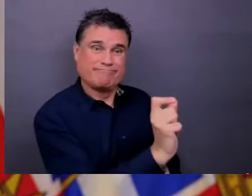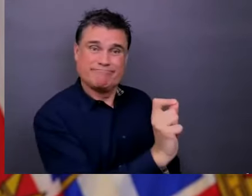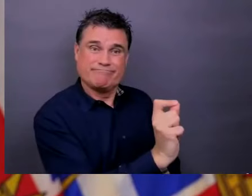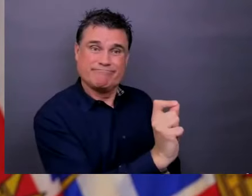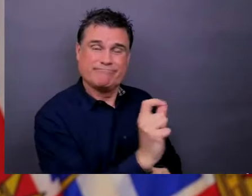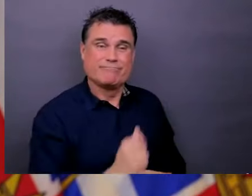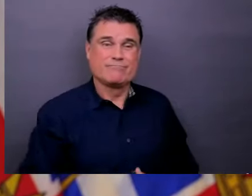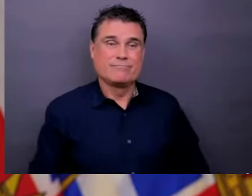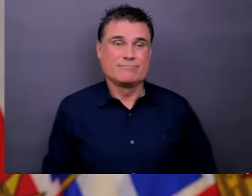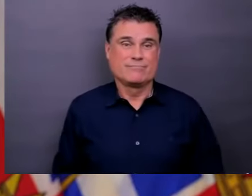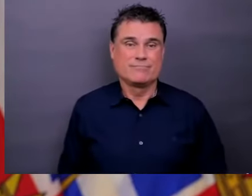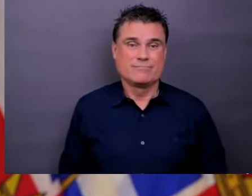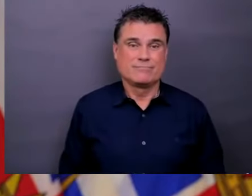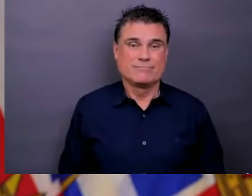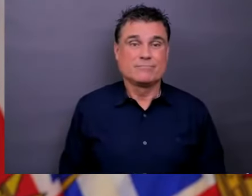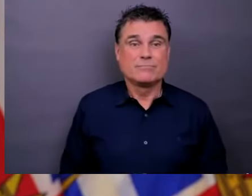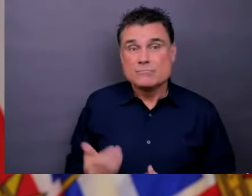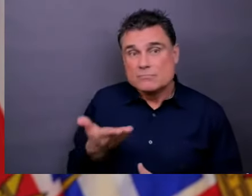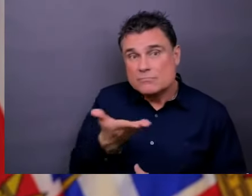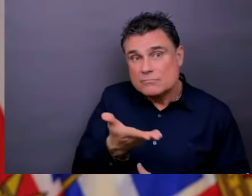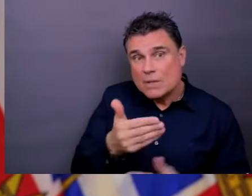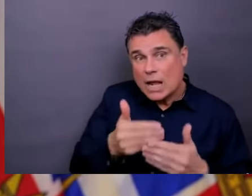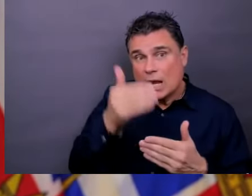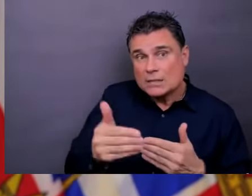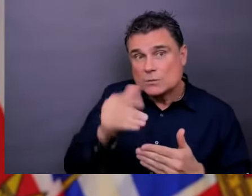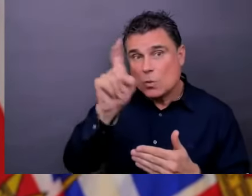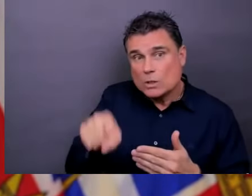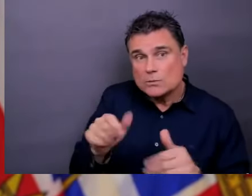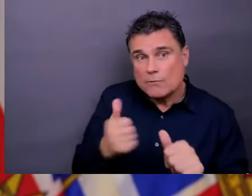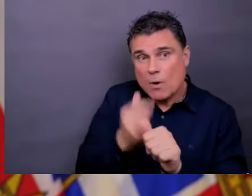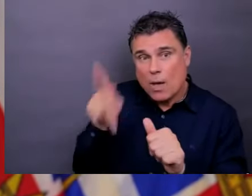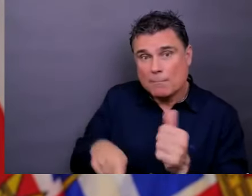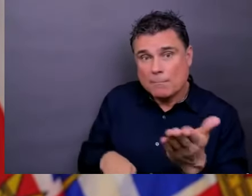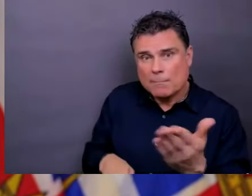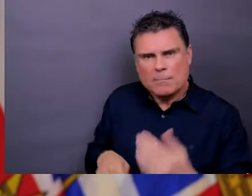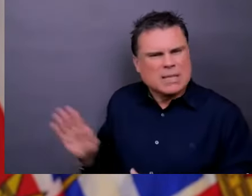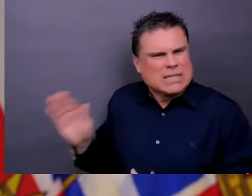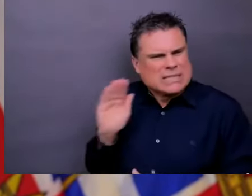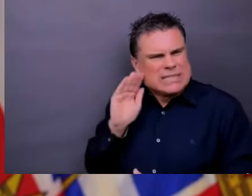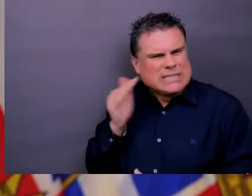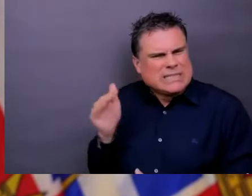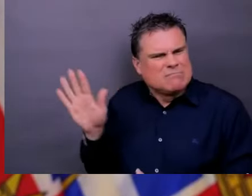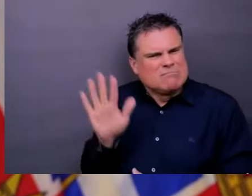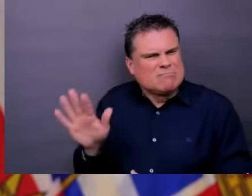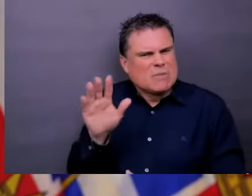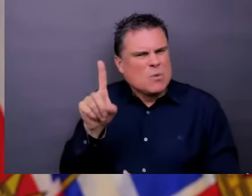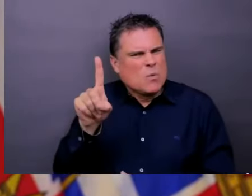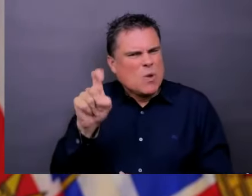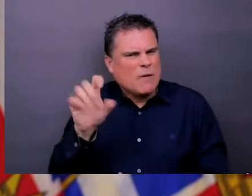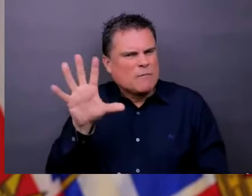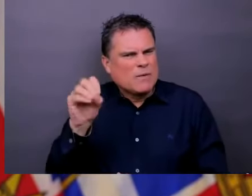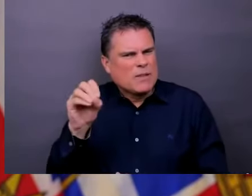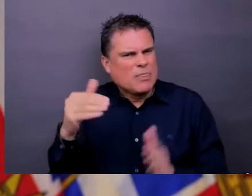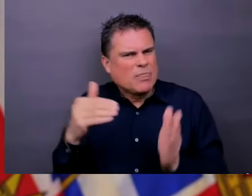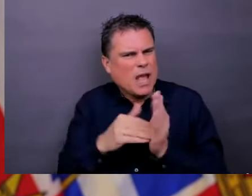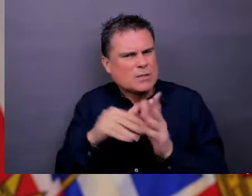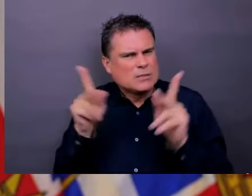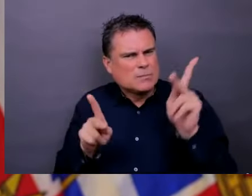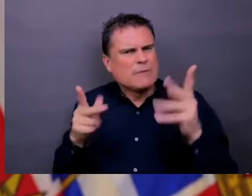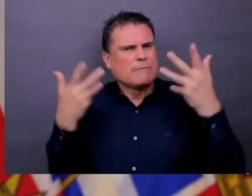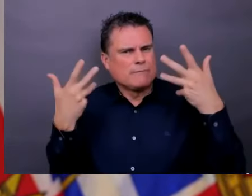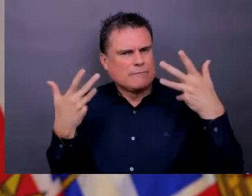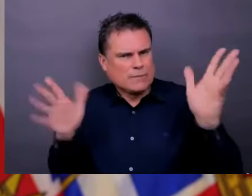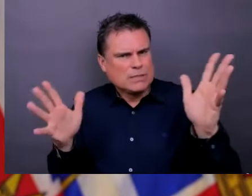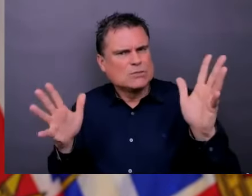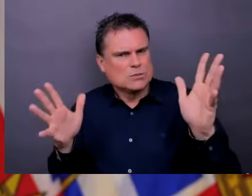Roughly 150,000 British Columbians have had their primer shot, if I read that correctly. And I'm wondering if you have an idea of how